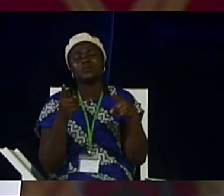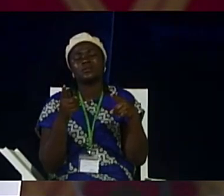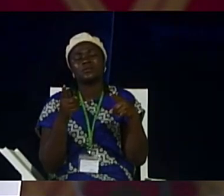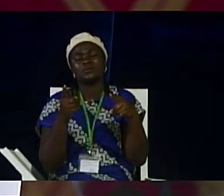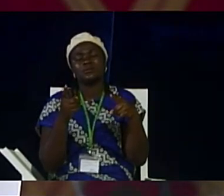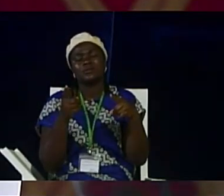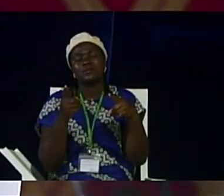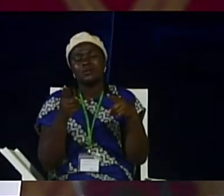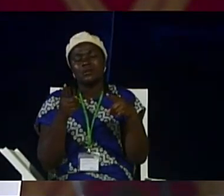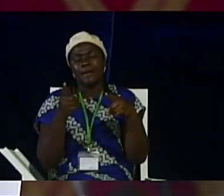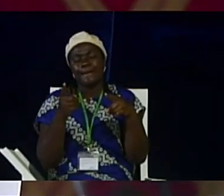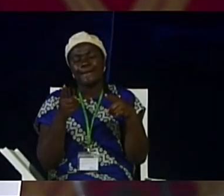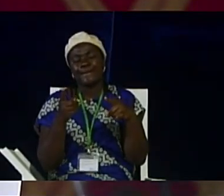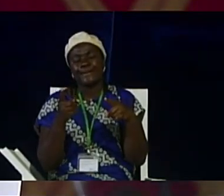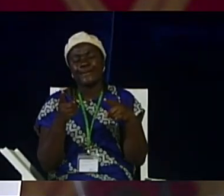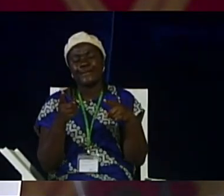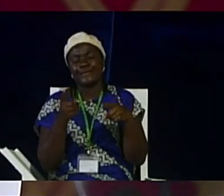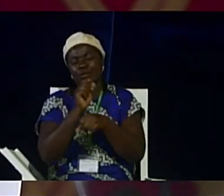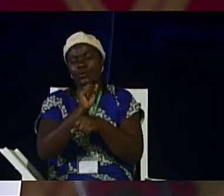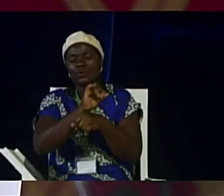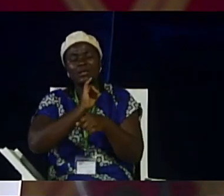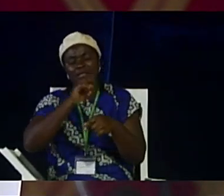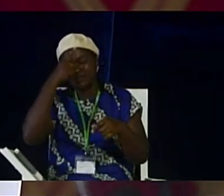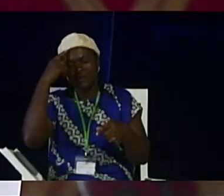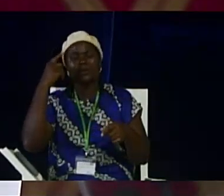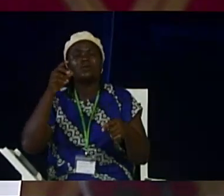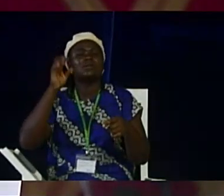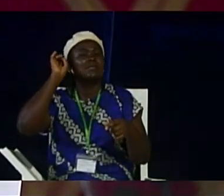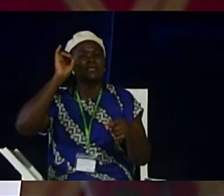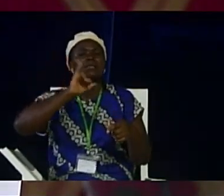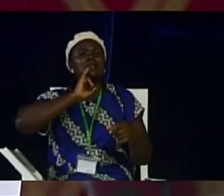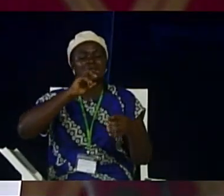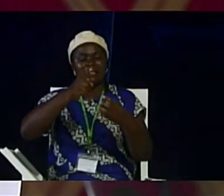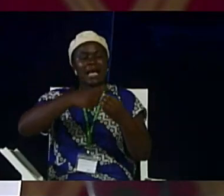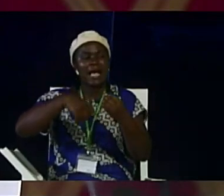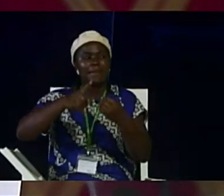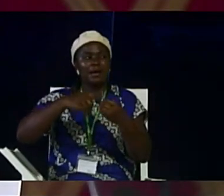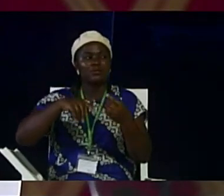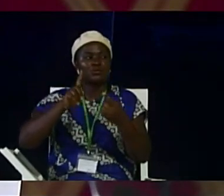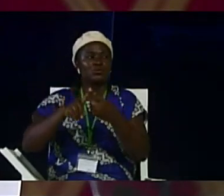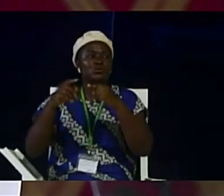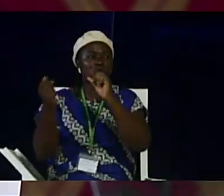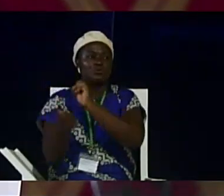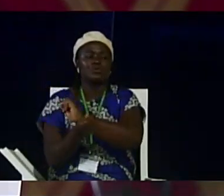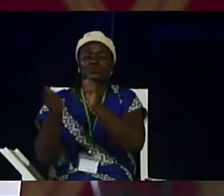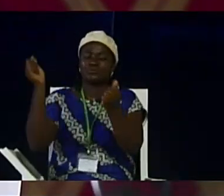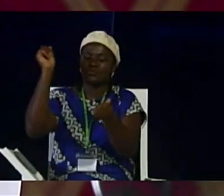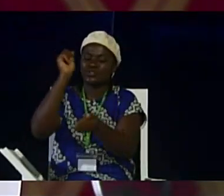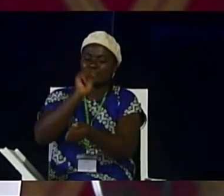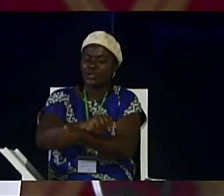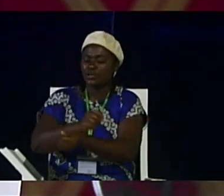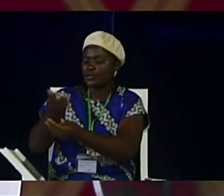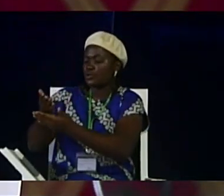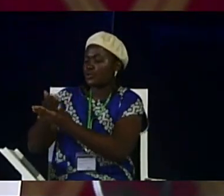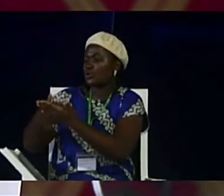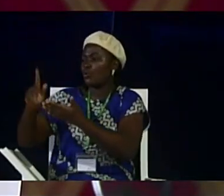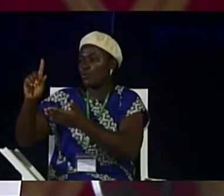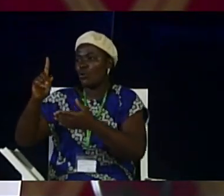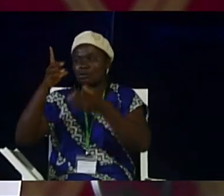perspective is because he is about to change someone's